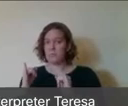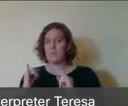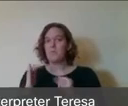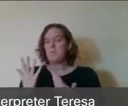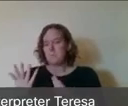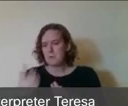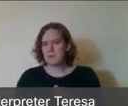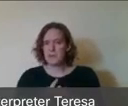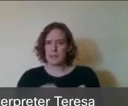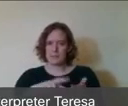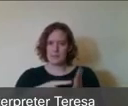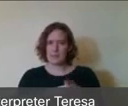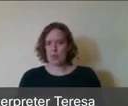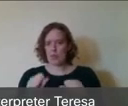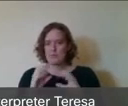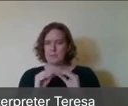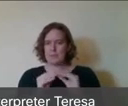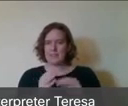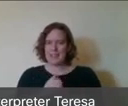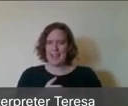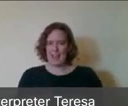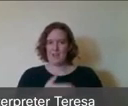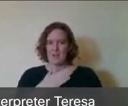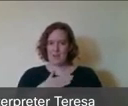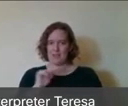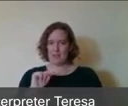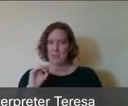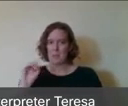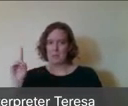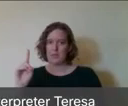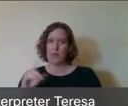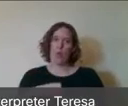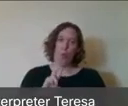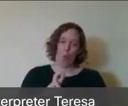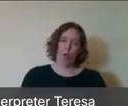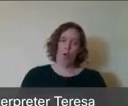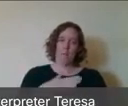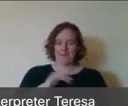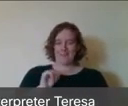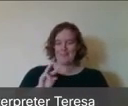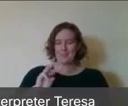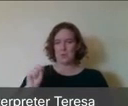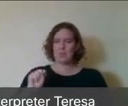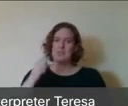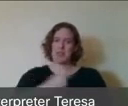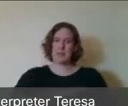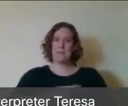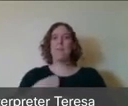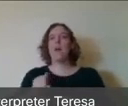mean having meetings after my tour of duty or on my AWS day. I also